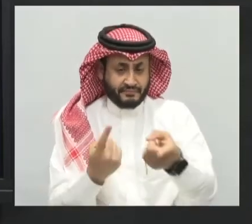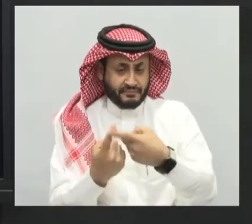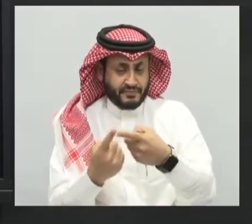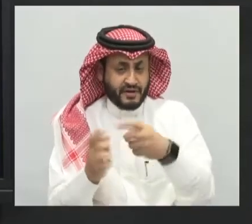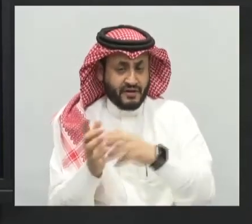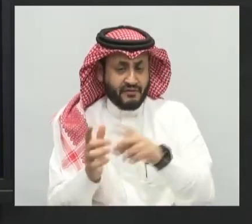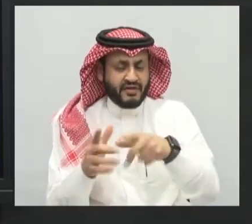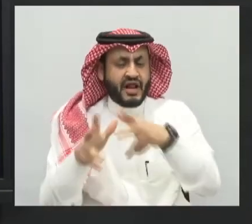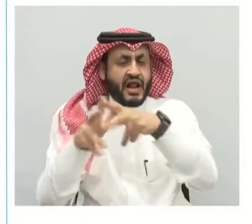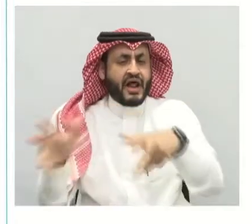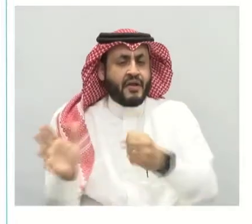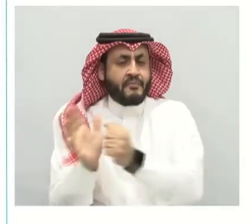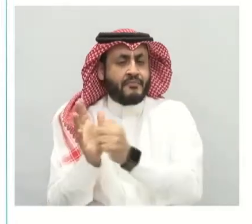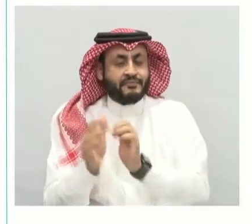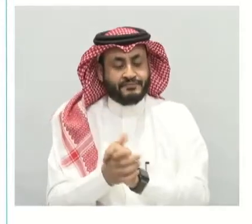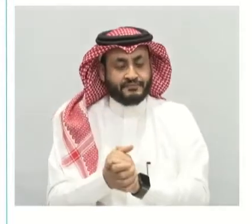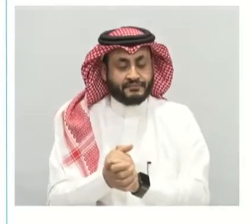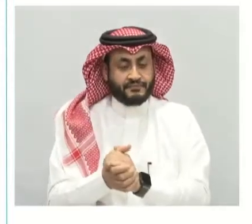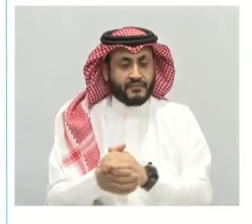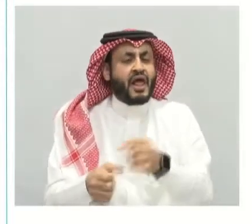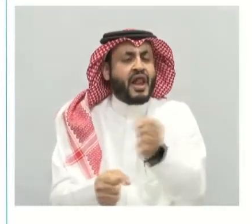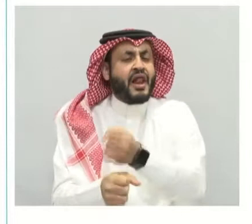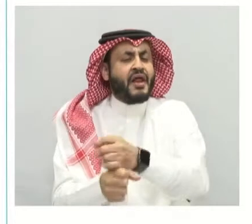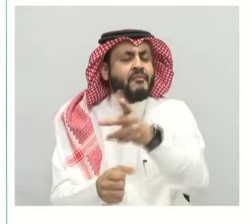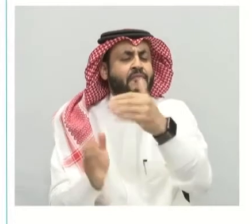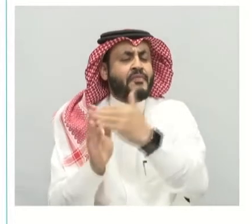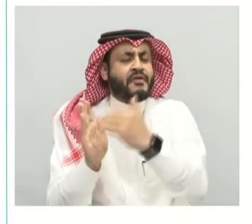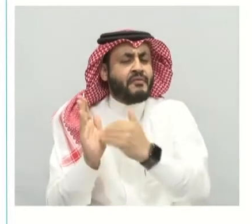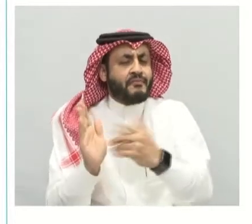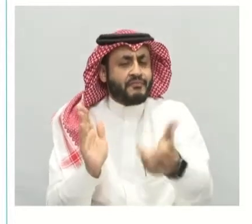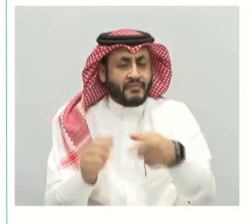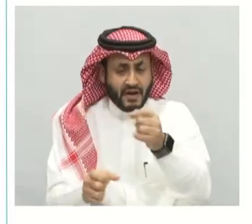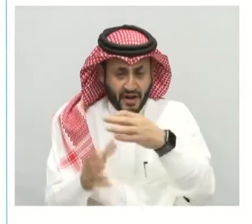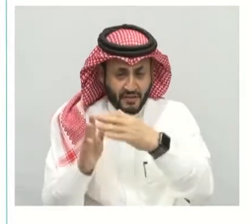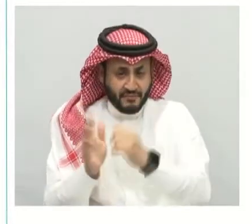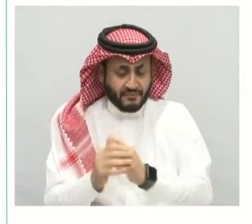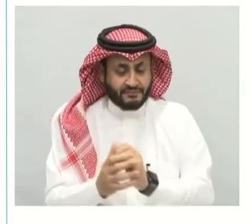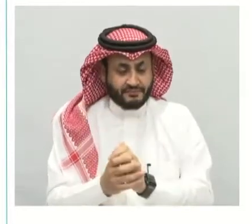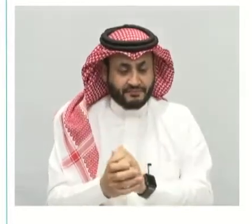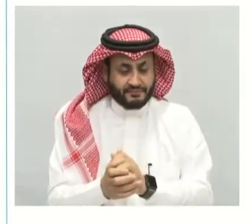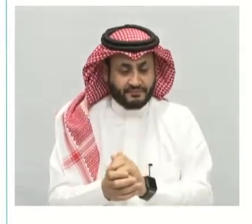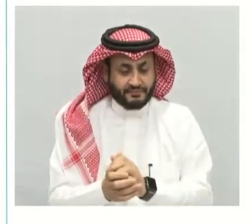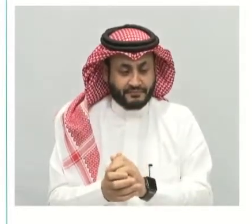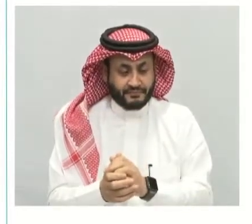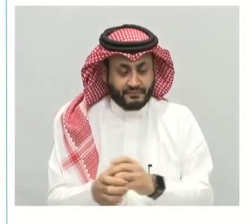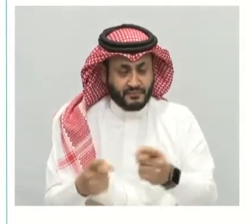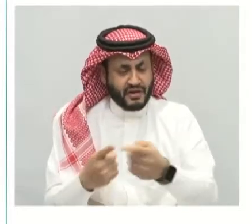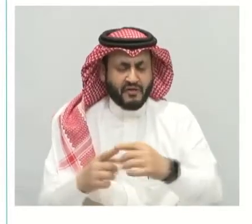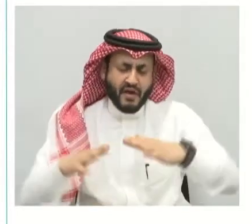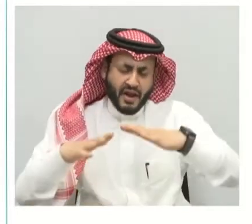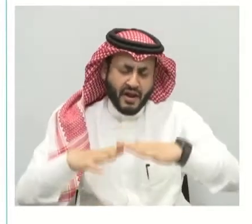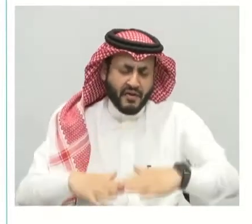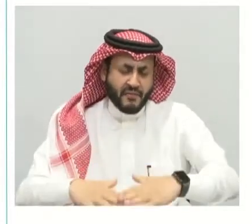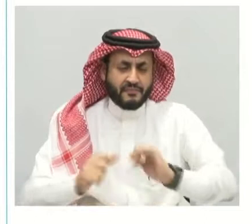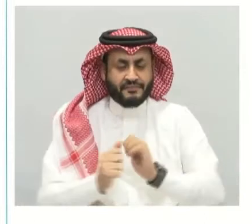which is a hotel, and we said that the activities that we can do when we go to a hotel is that we can stay at